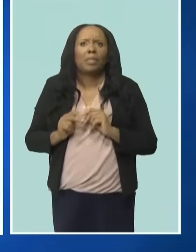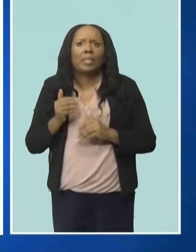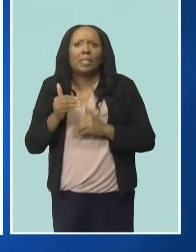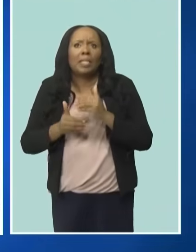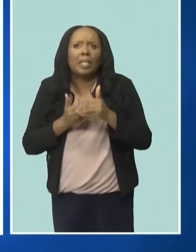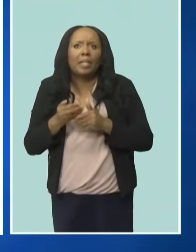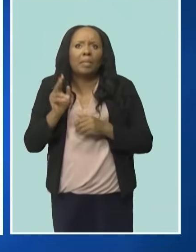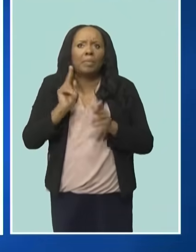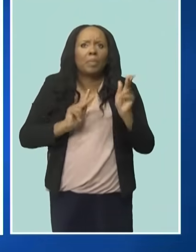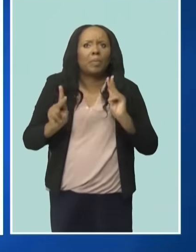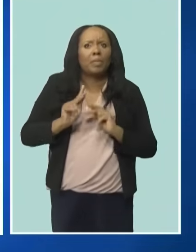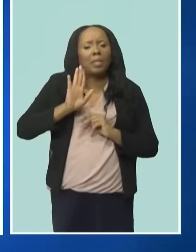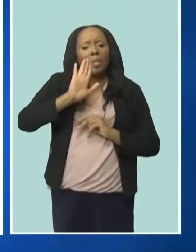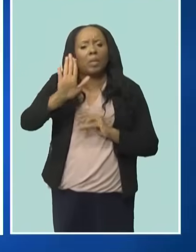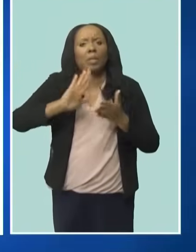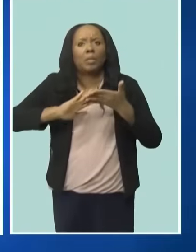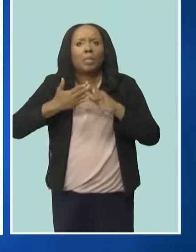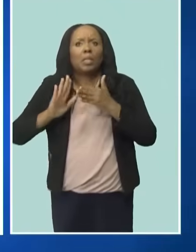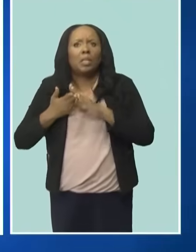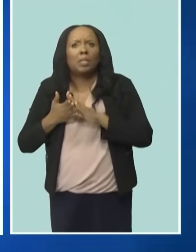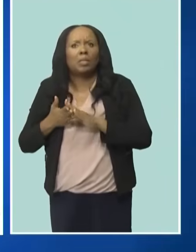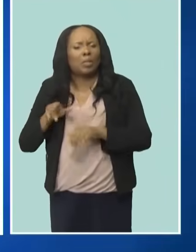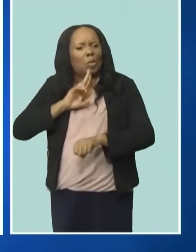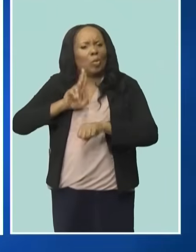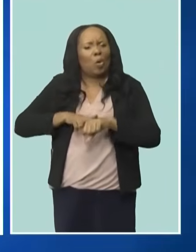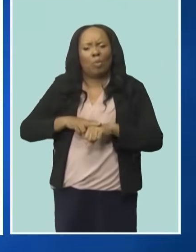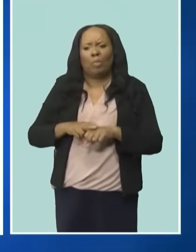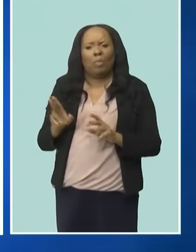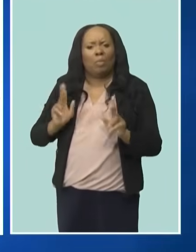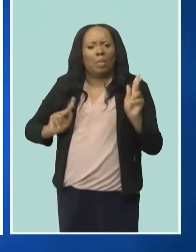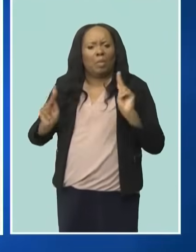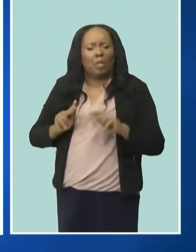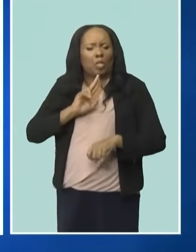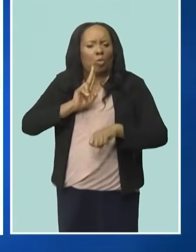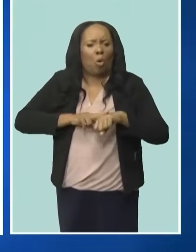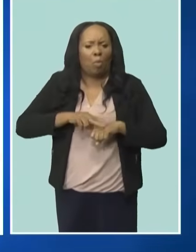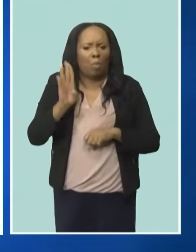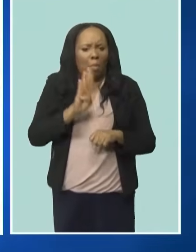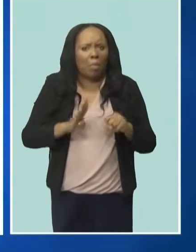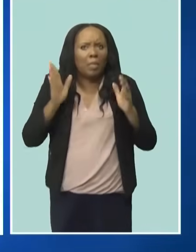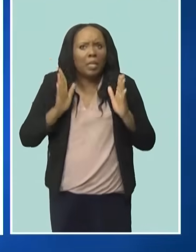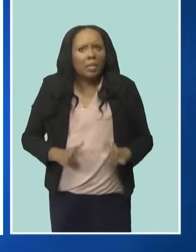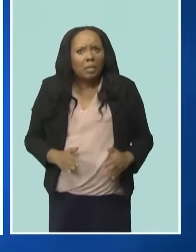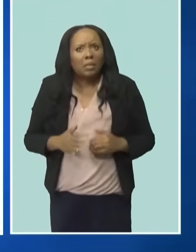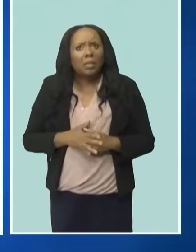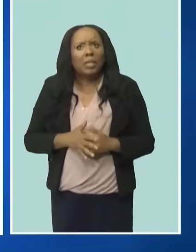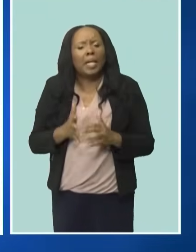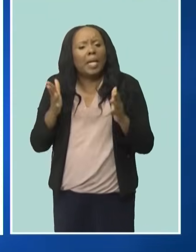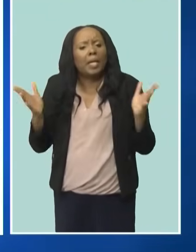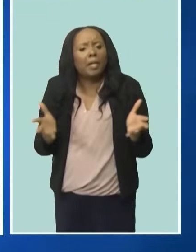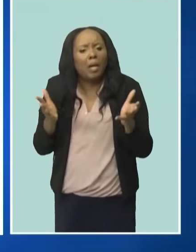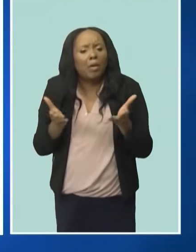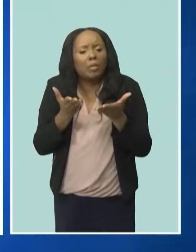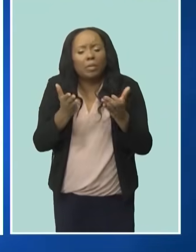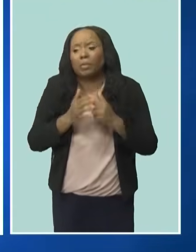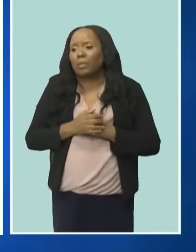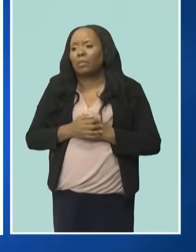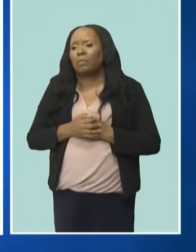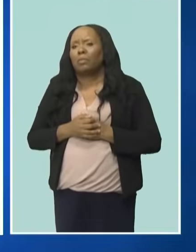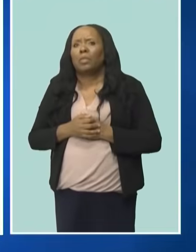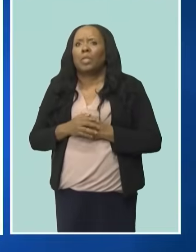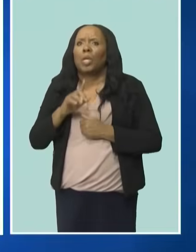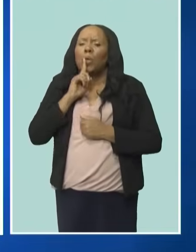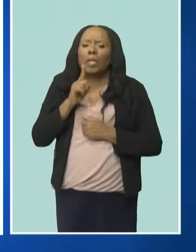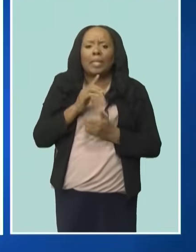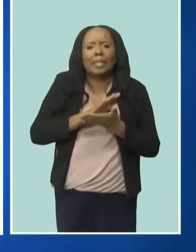comes from the persons at the grassroots level who are able to give a word of encouragement that might boost somebody else. It comes from